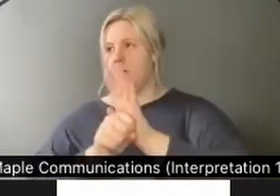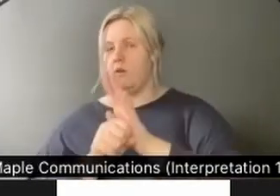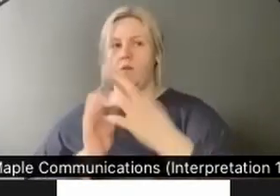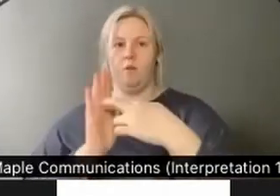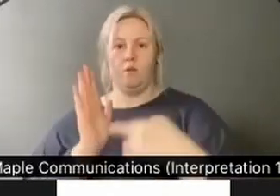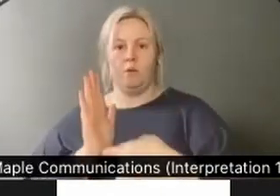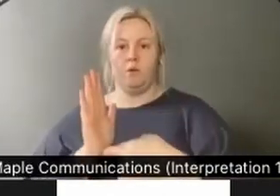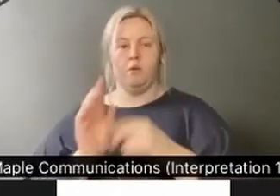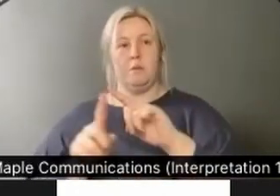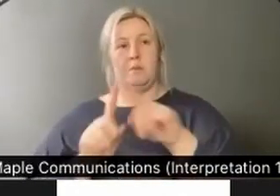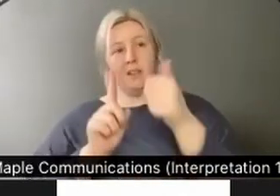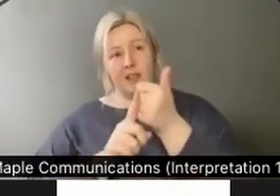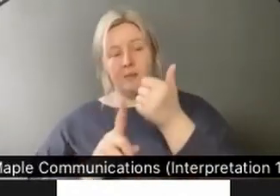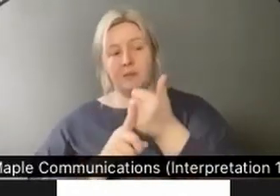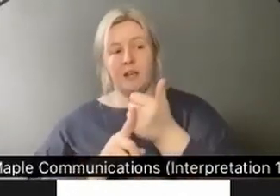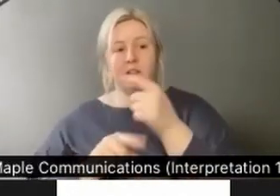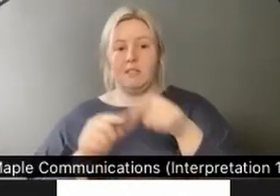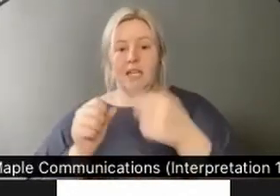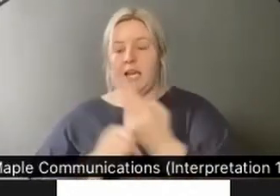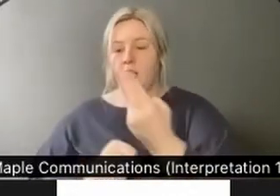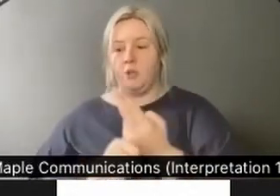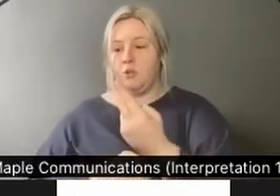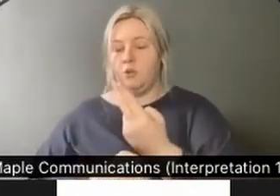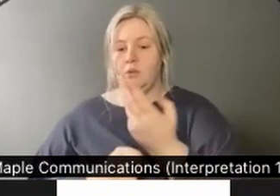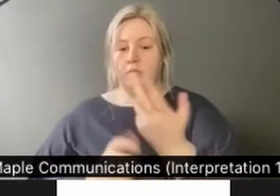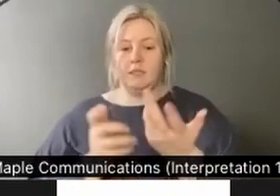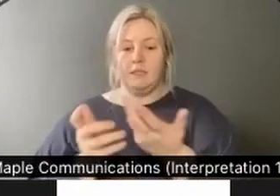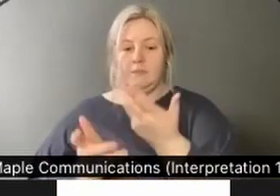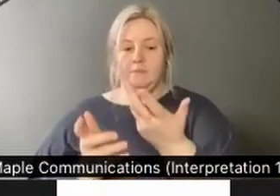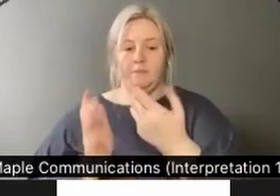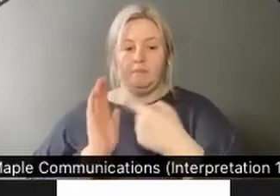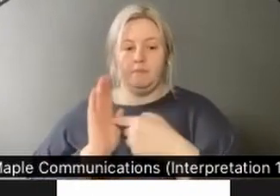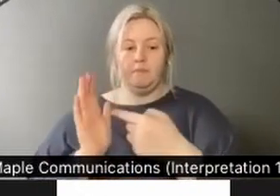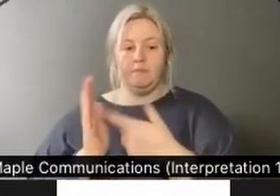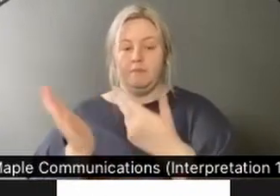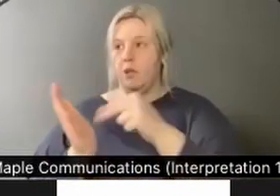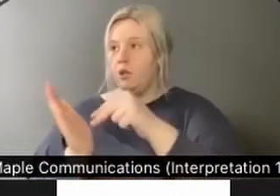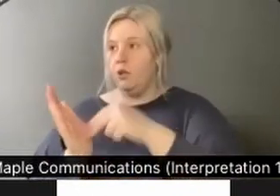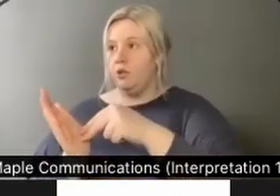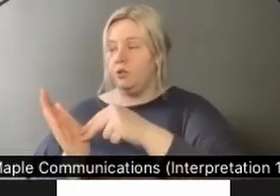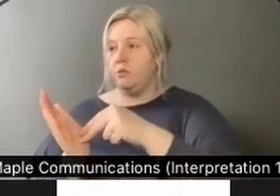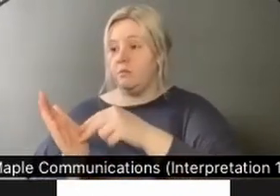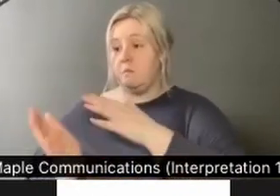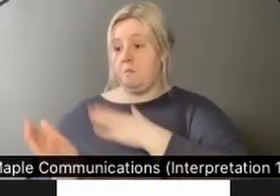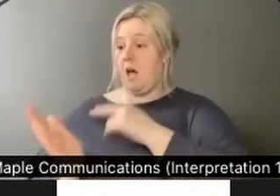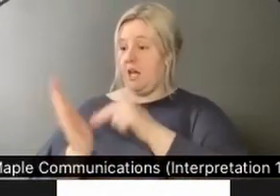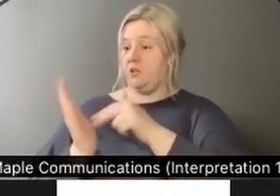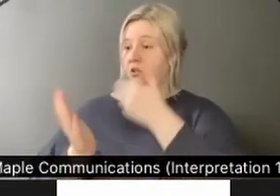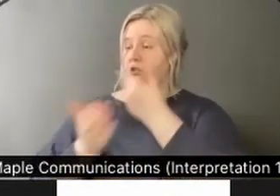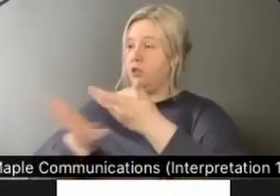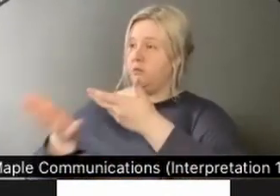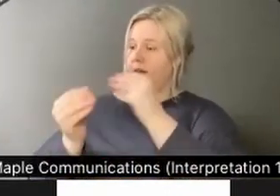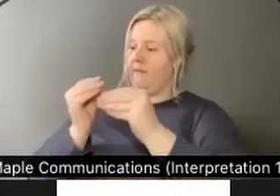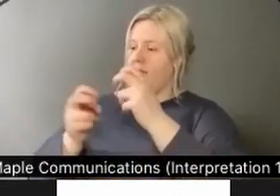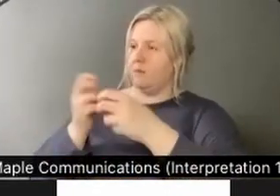have the benefit of either an exceptionally observant and attentive nurse, or the status of having a job that's